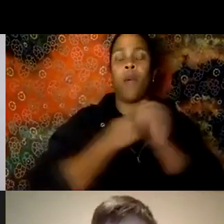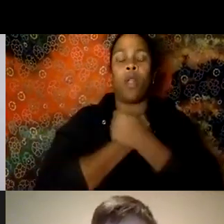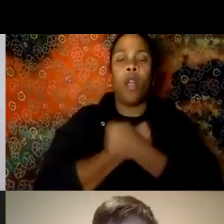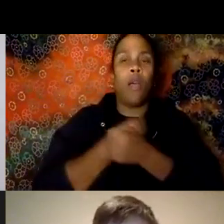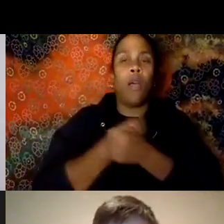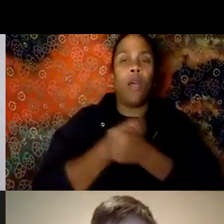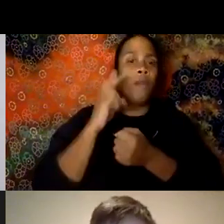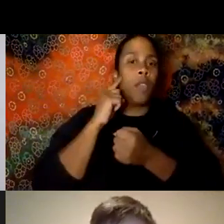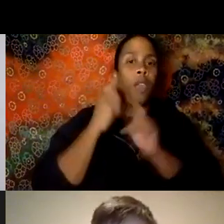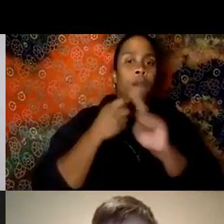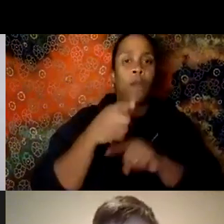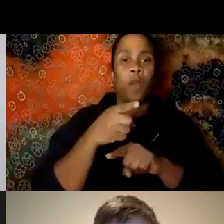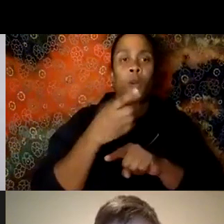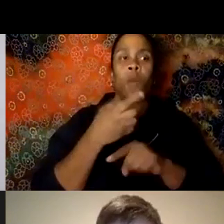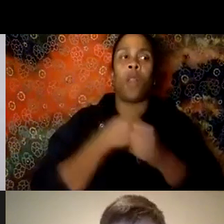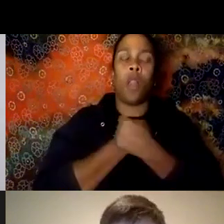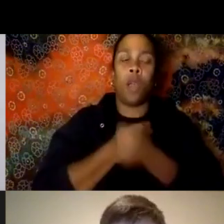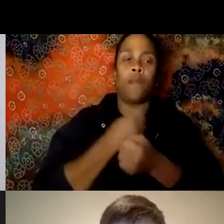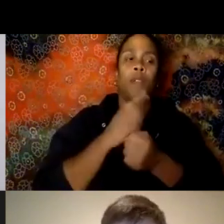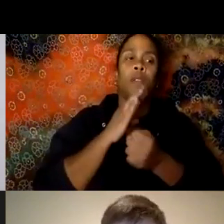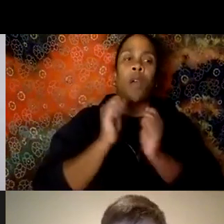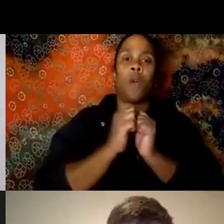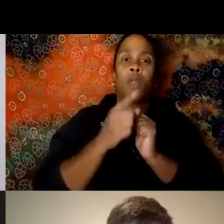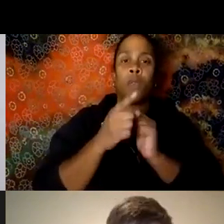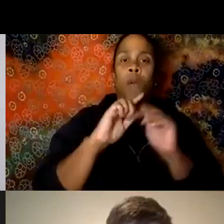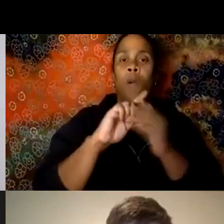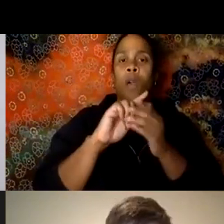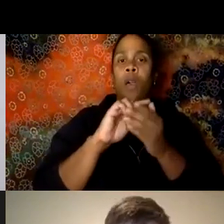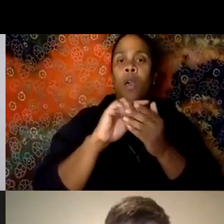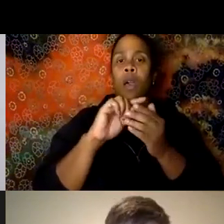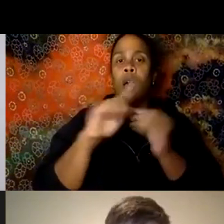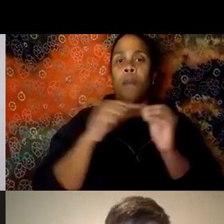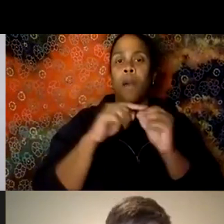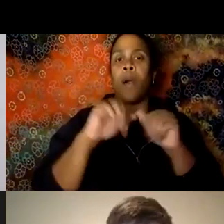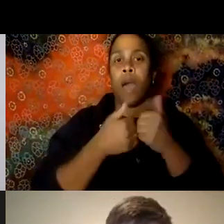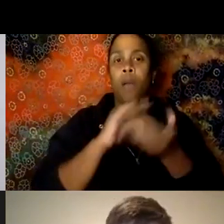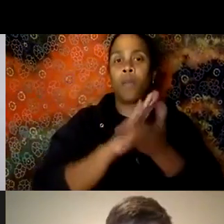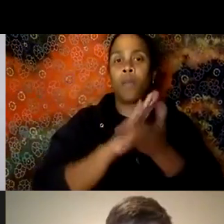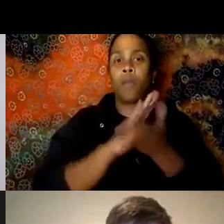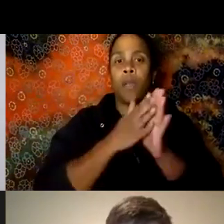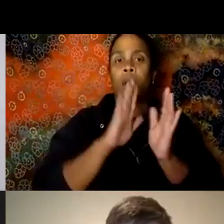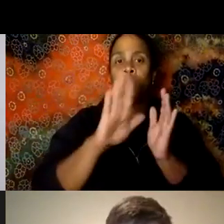would love to talk to you about how to become your greatest love.